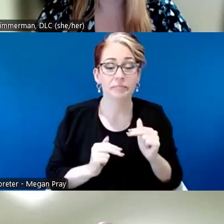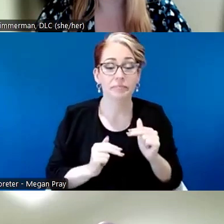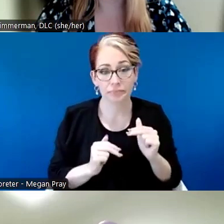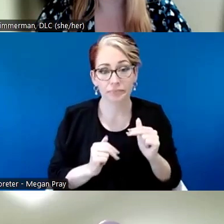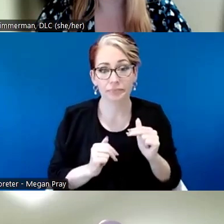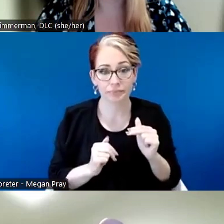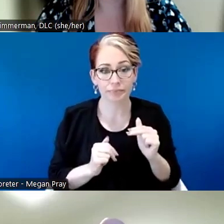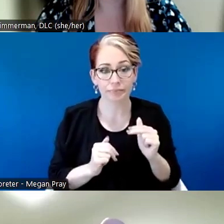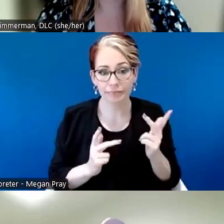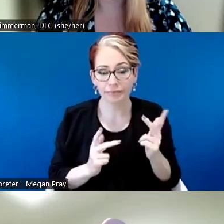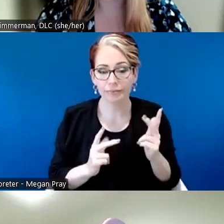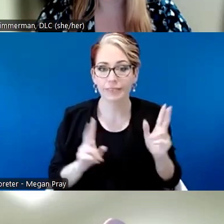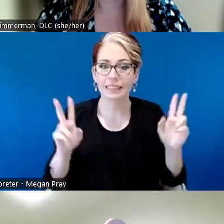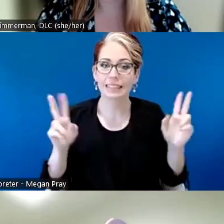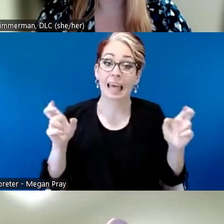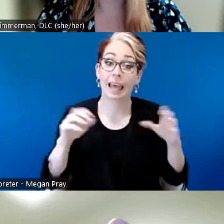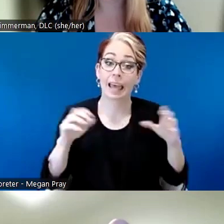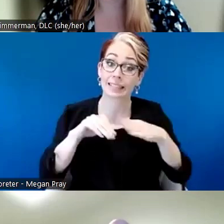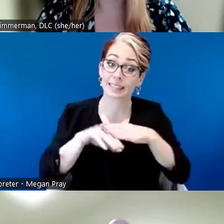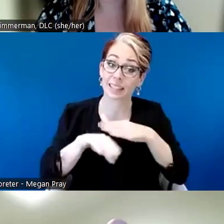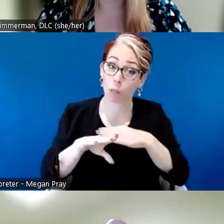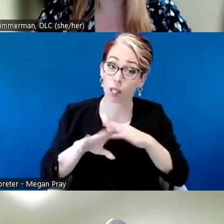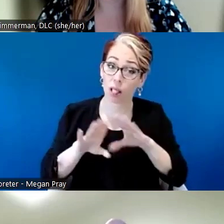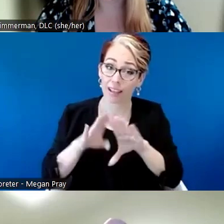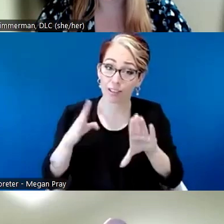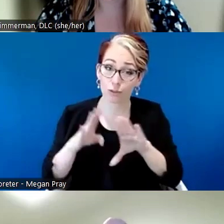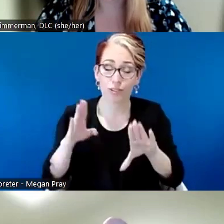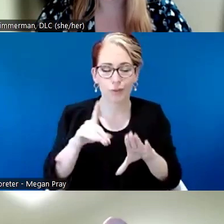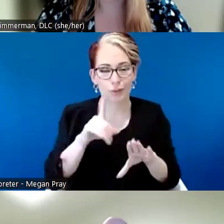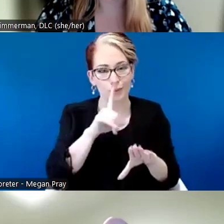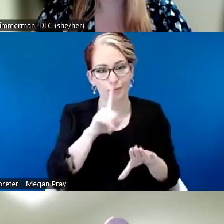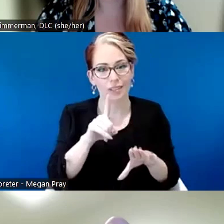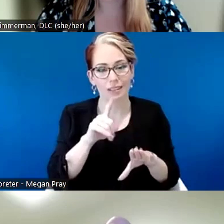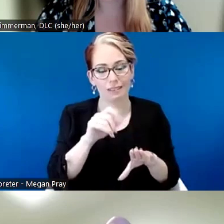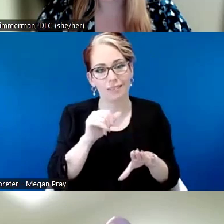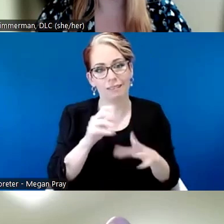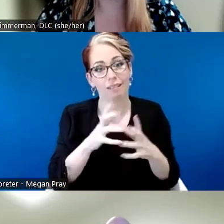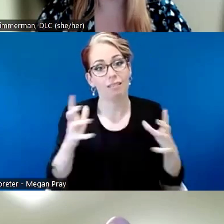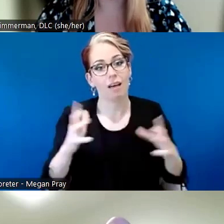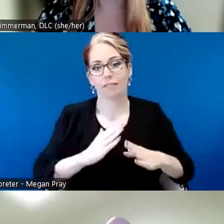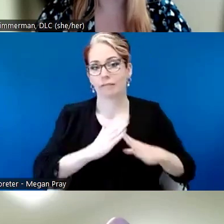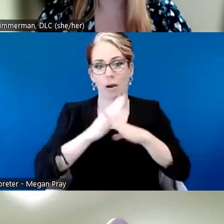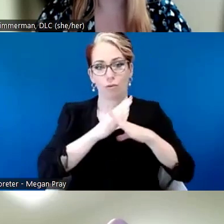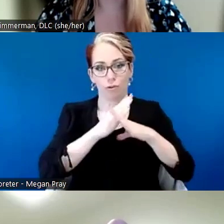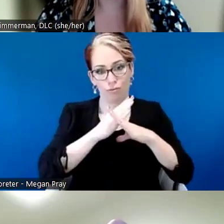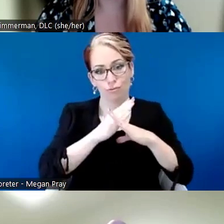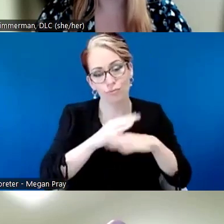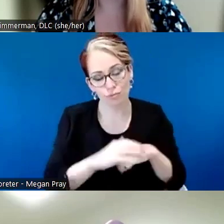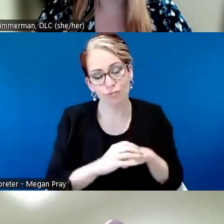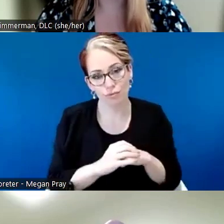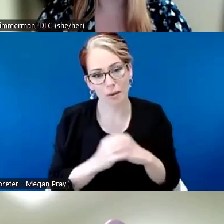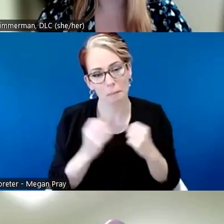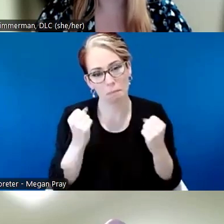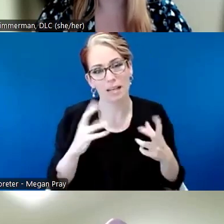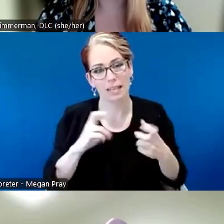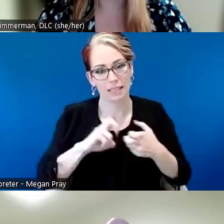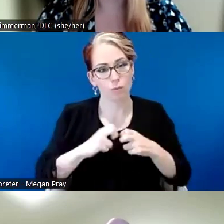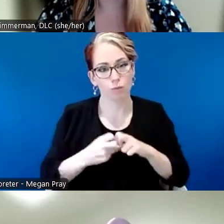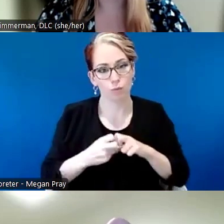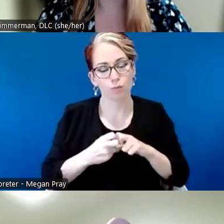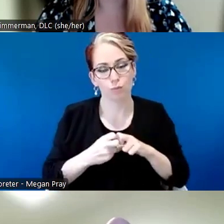quote unquote accessible entrance really did pose a lot of barriers, and there are many issues that we